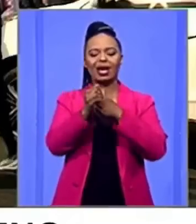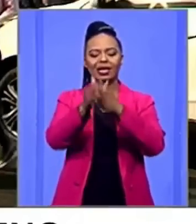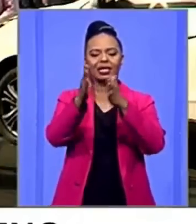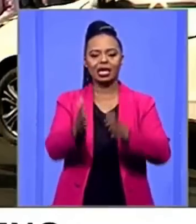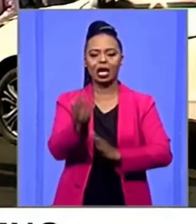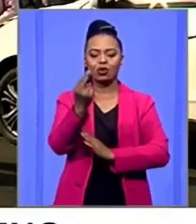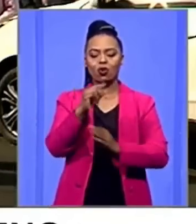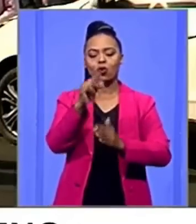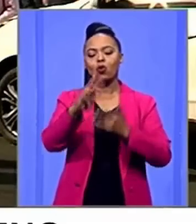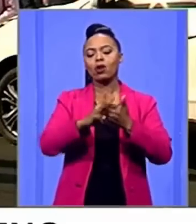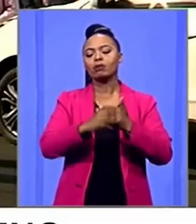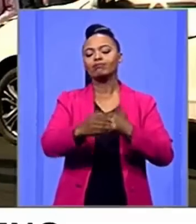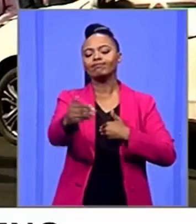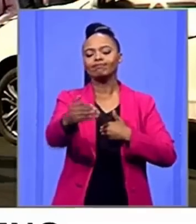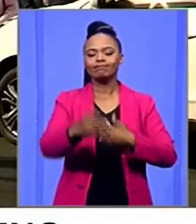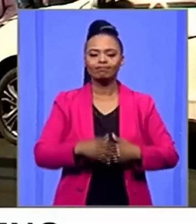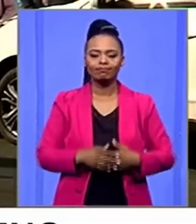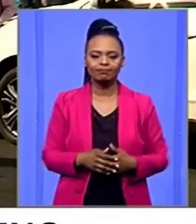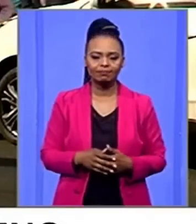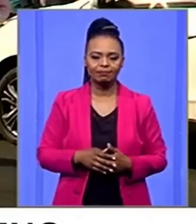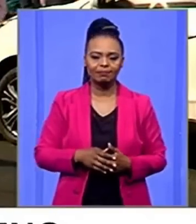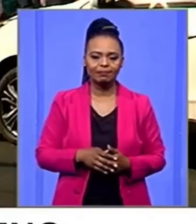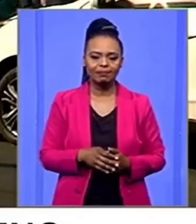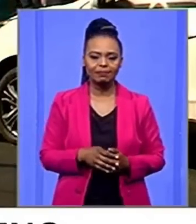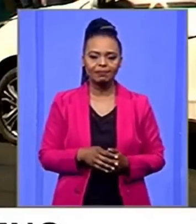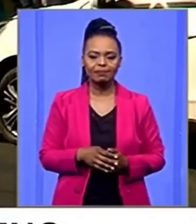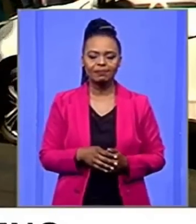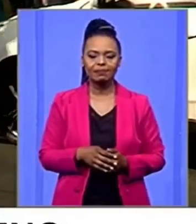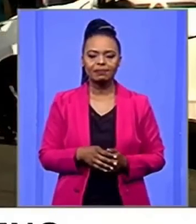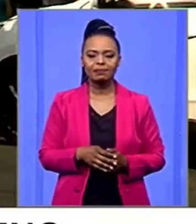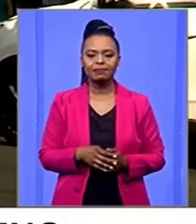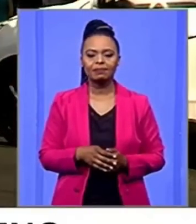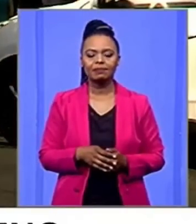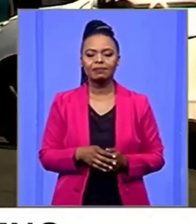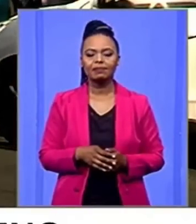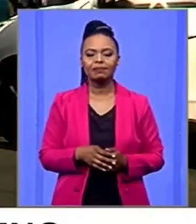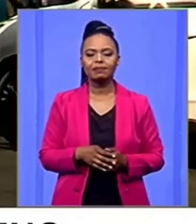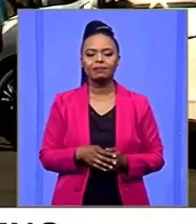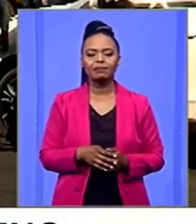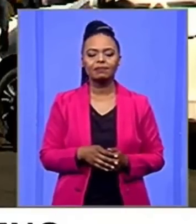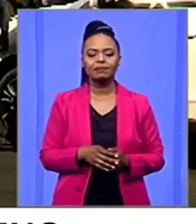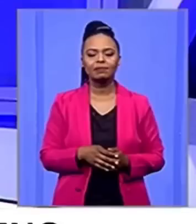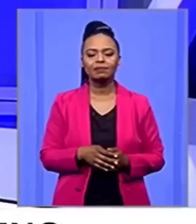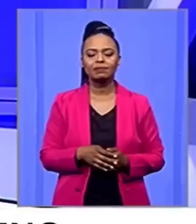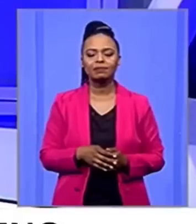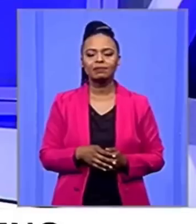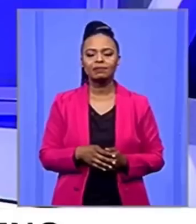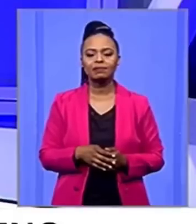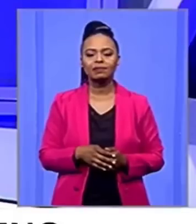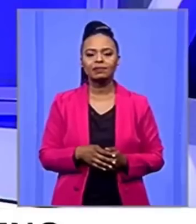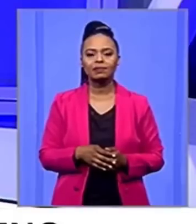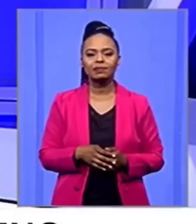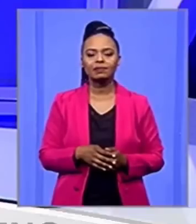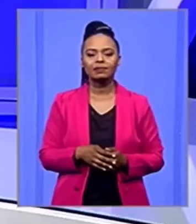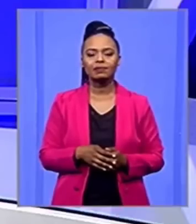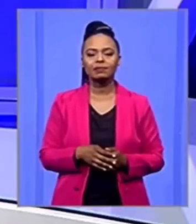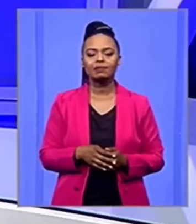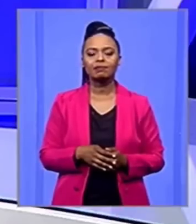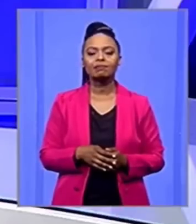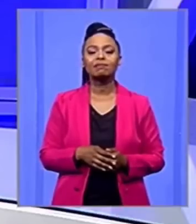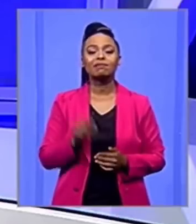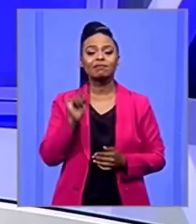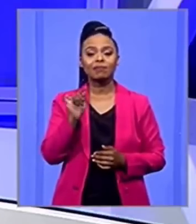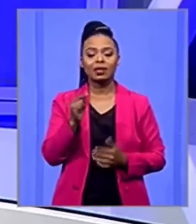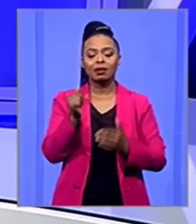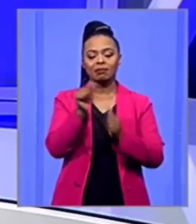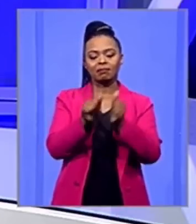tse di tlang. Offenses Timo, SABC News, Pretoria. Go tšweletše gore